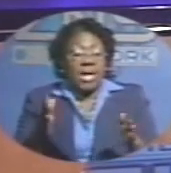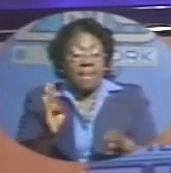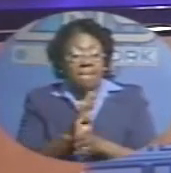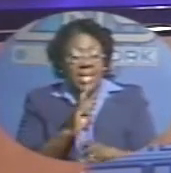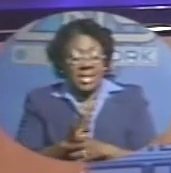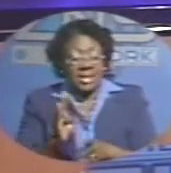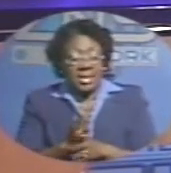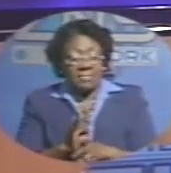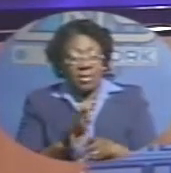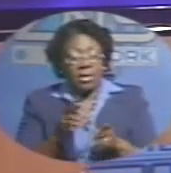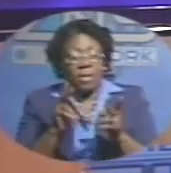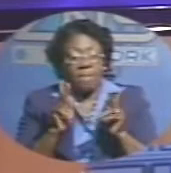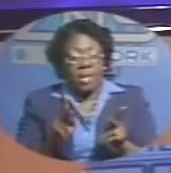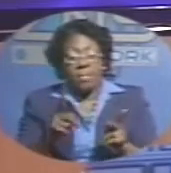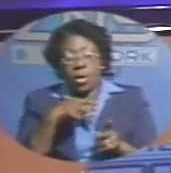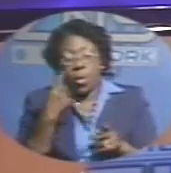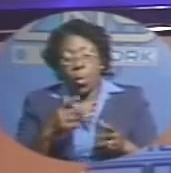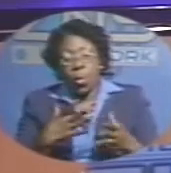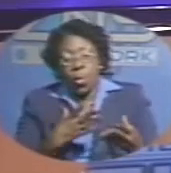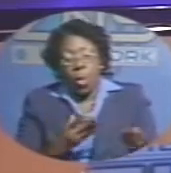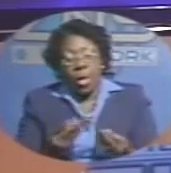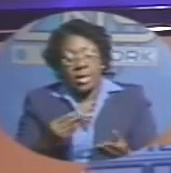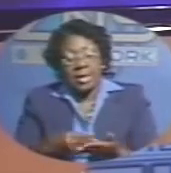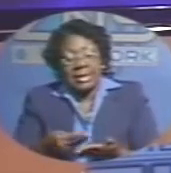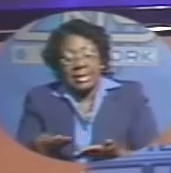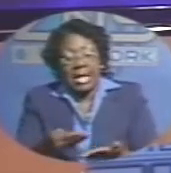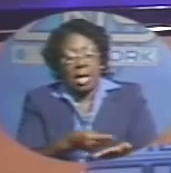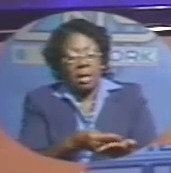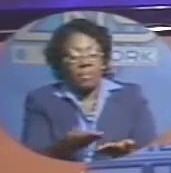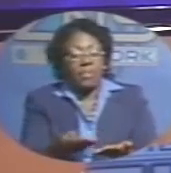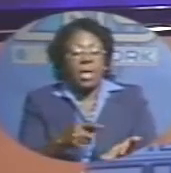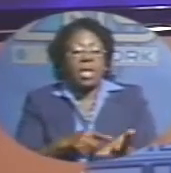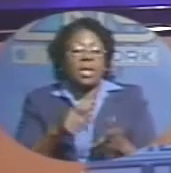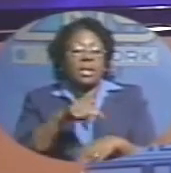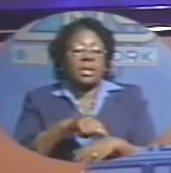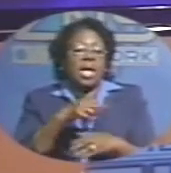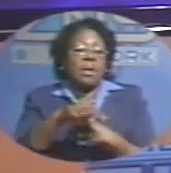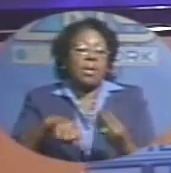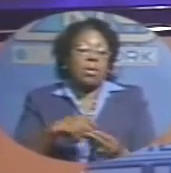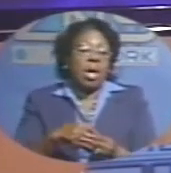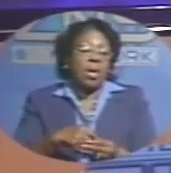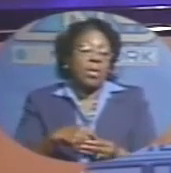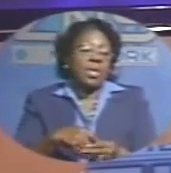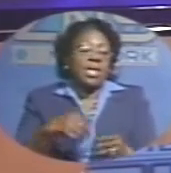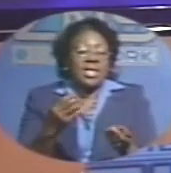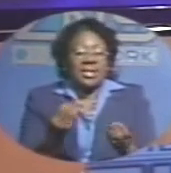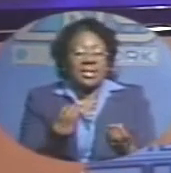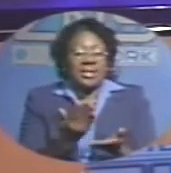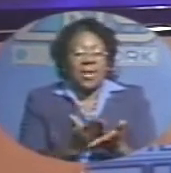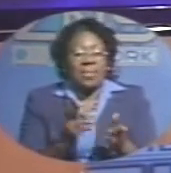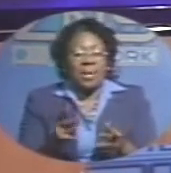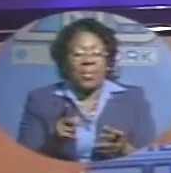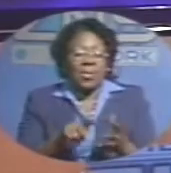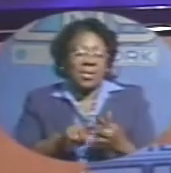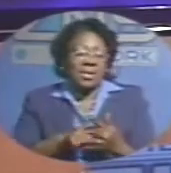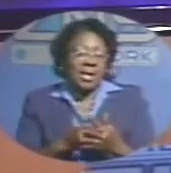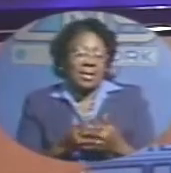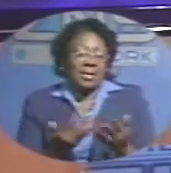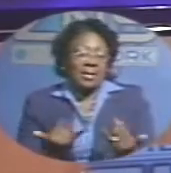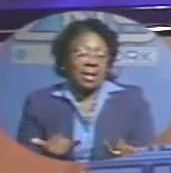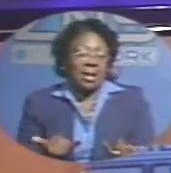to increase. In this report, though, Carla Palmer tells us that this time around, there's one merchant who's ahead of the game.